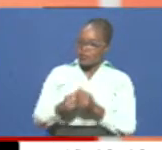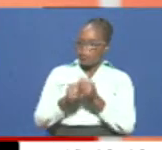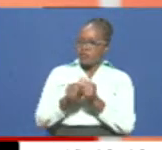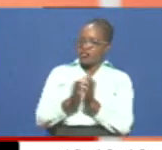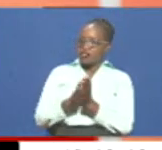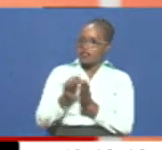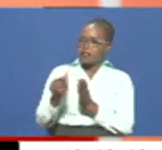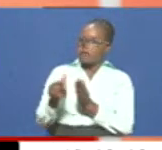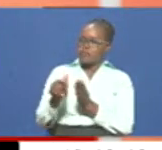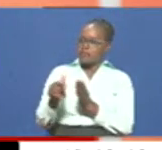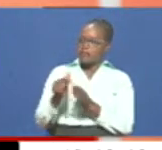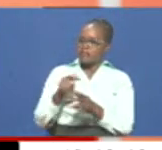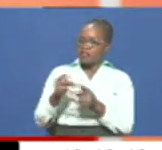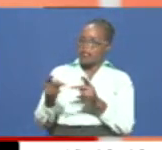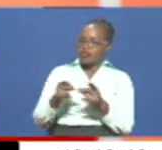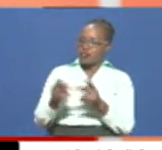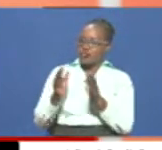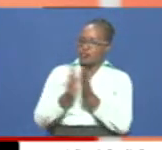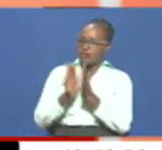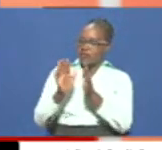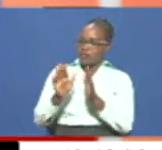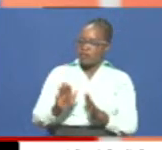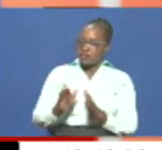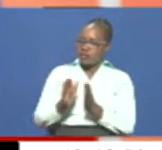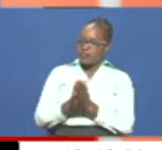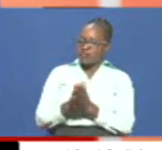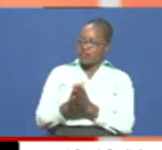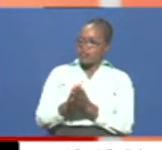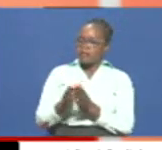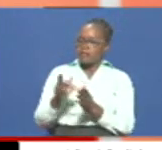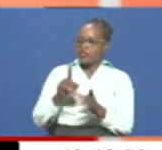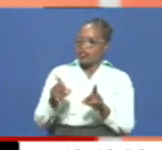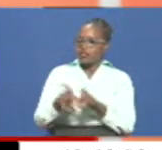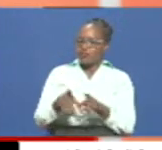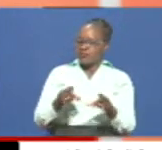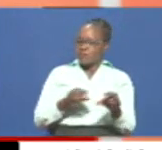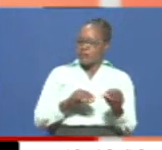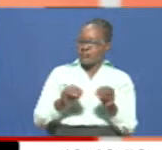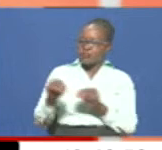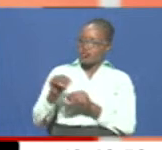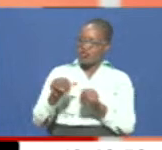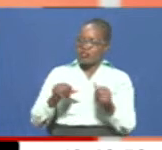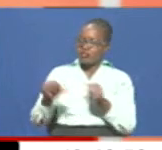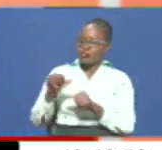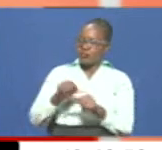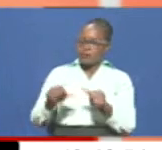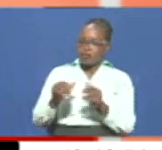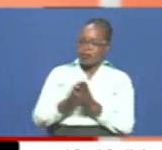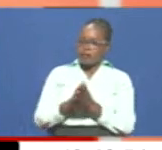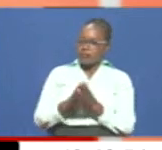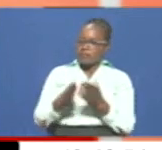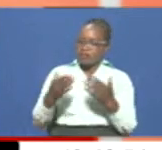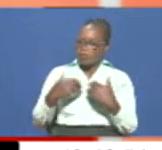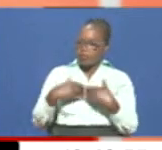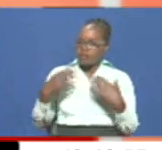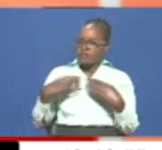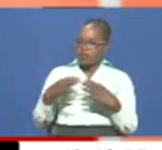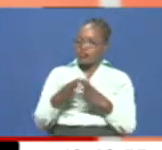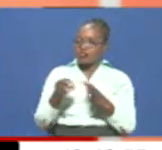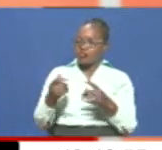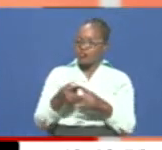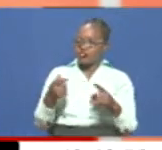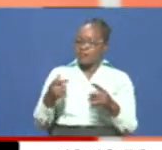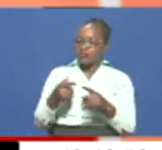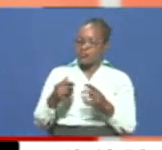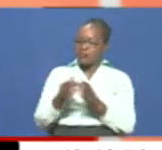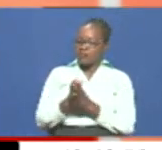very critical aspect of inclusivity. So even as the baton was being taken around, we had people from the para sports also being part